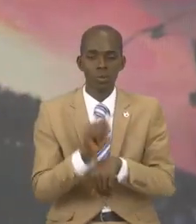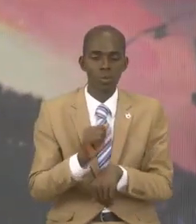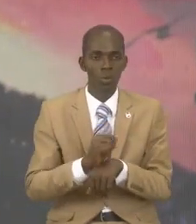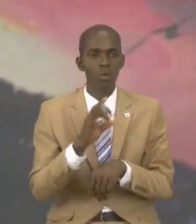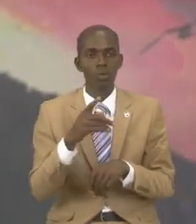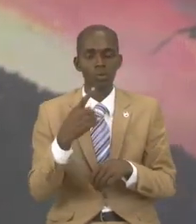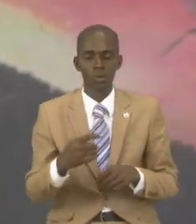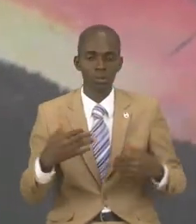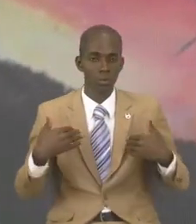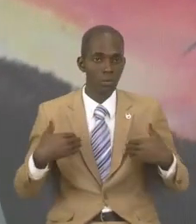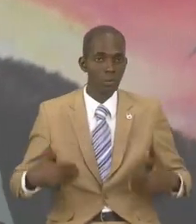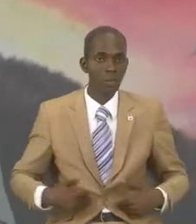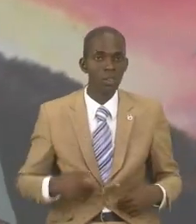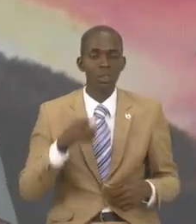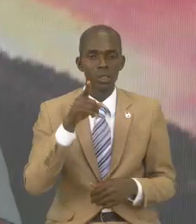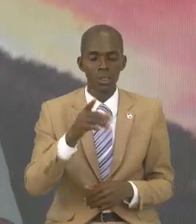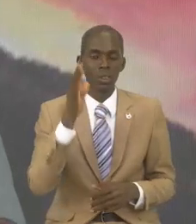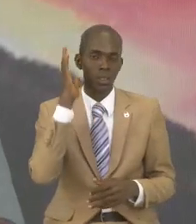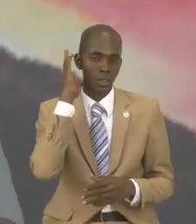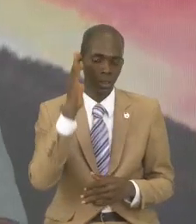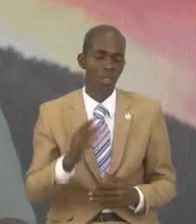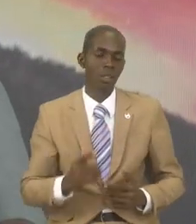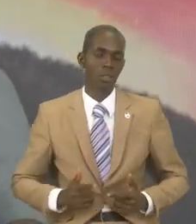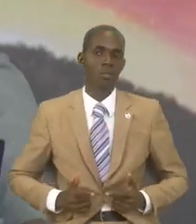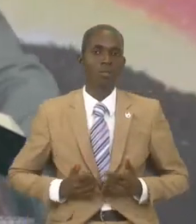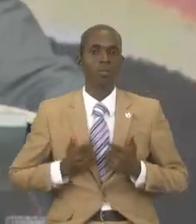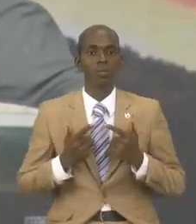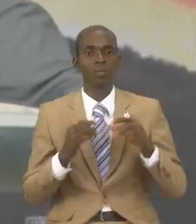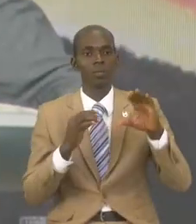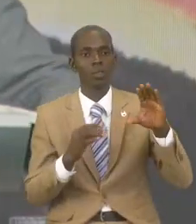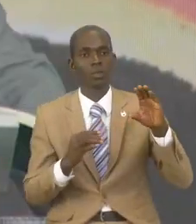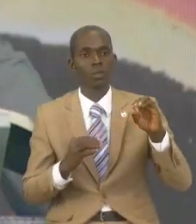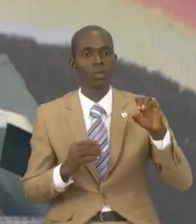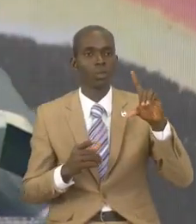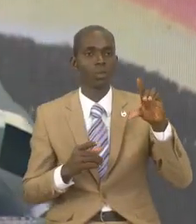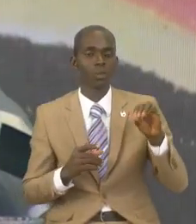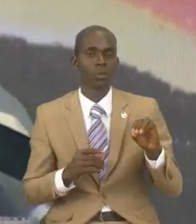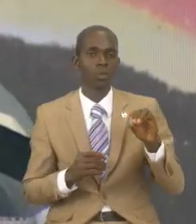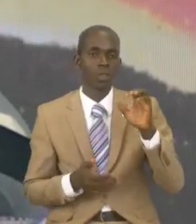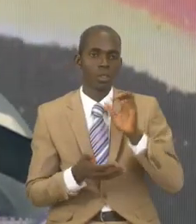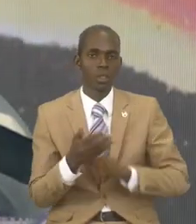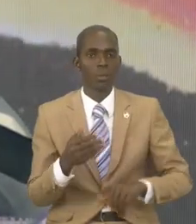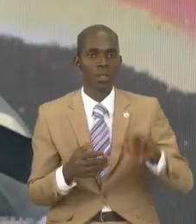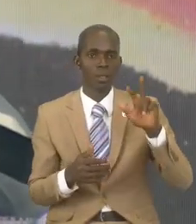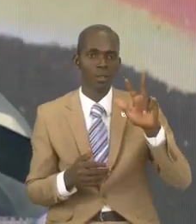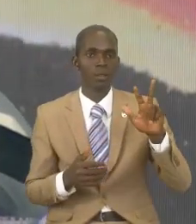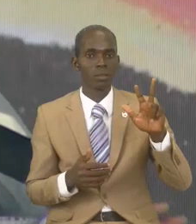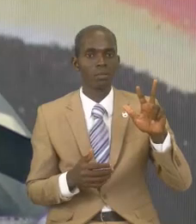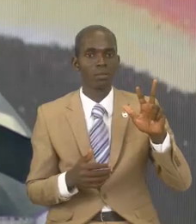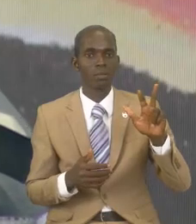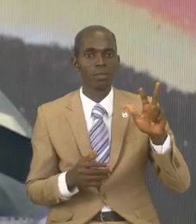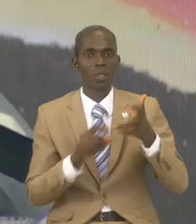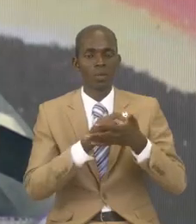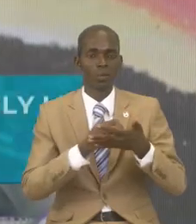body, ye shall live. Colossians chapter 3,